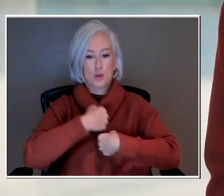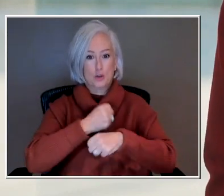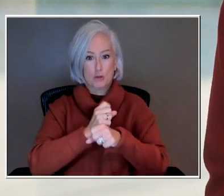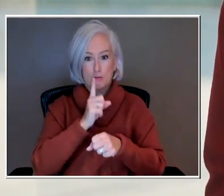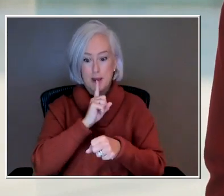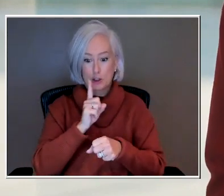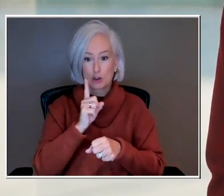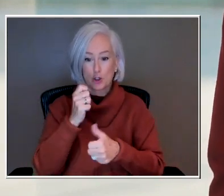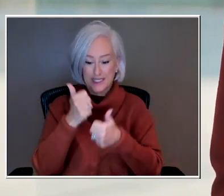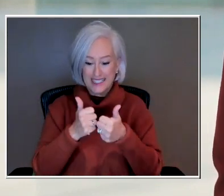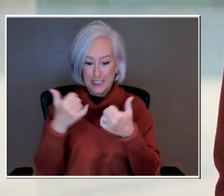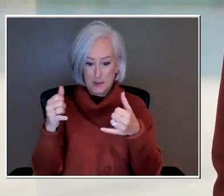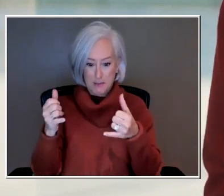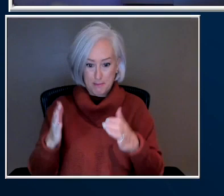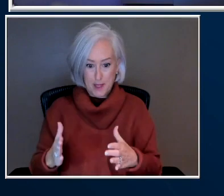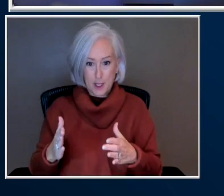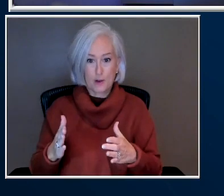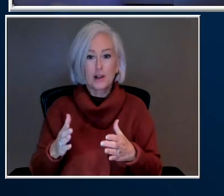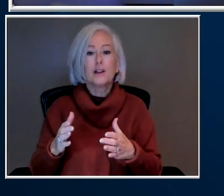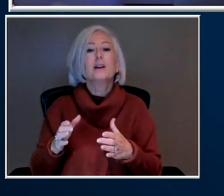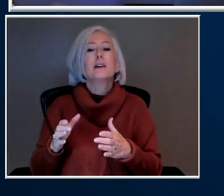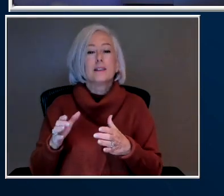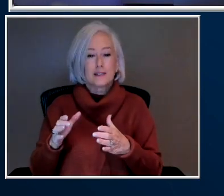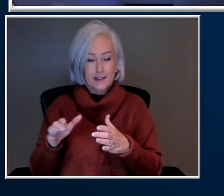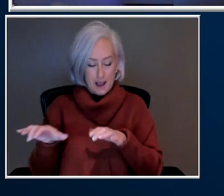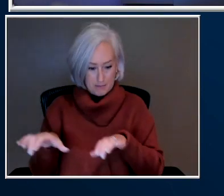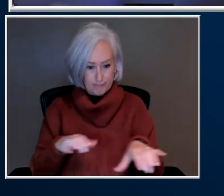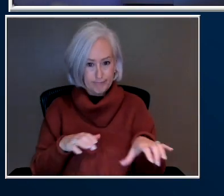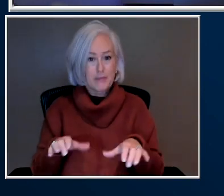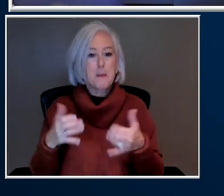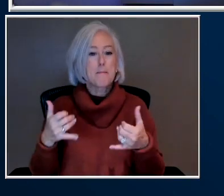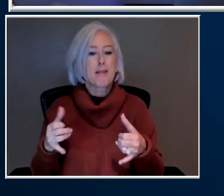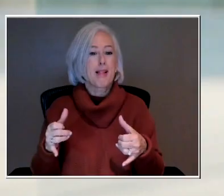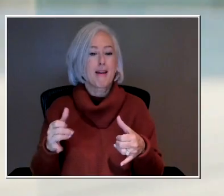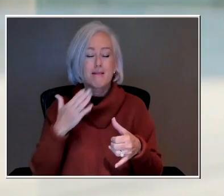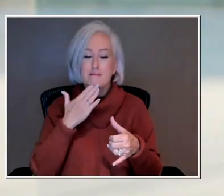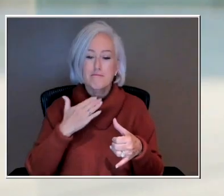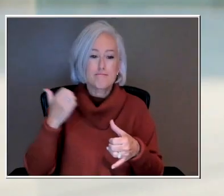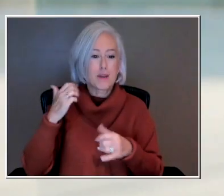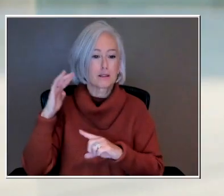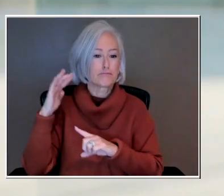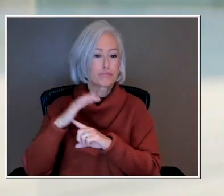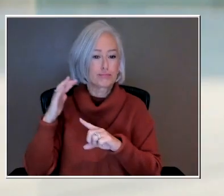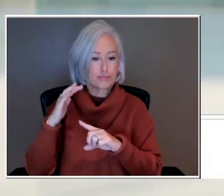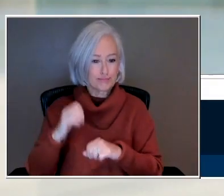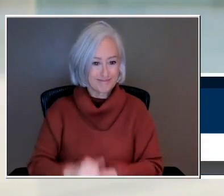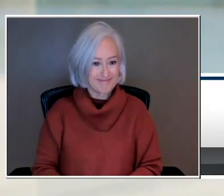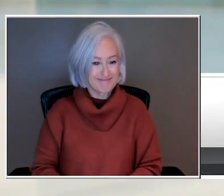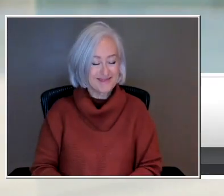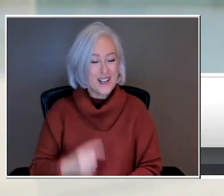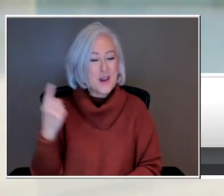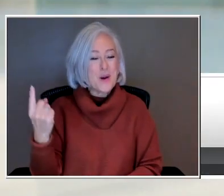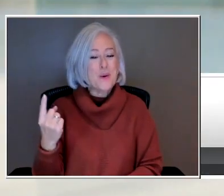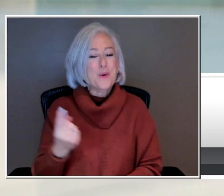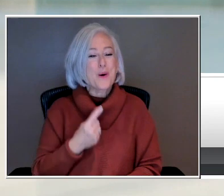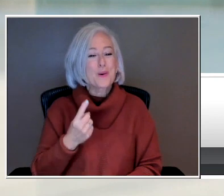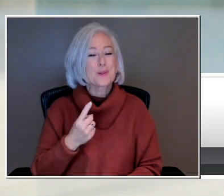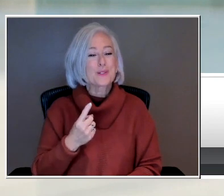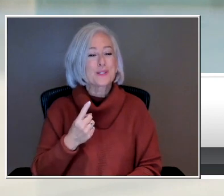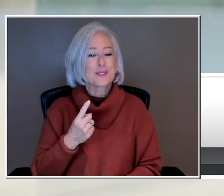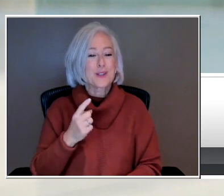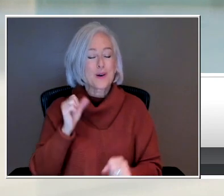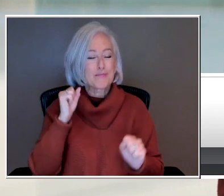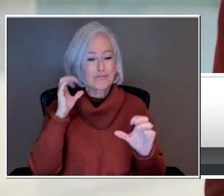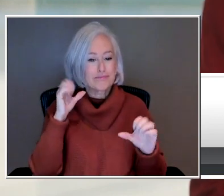best of their ability. We're also very excited about the Female Athlete Project that the health system is